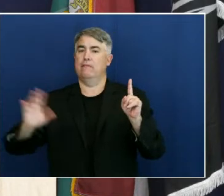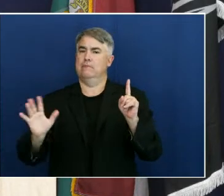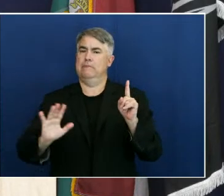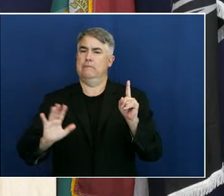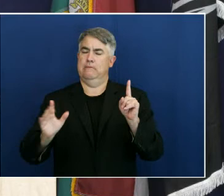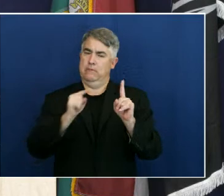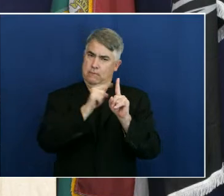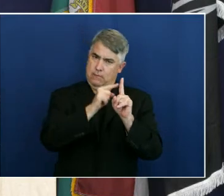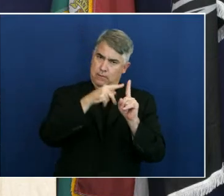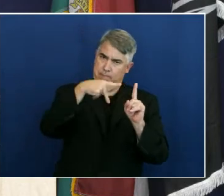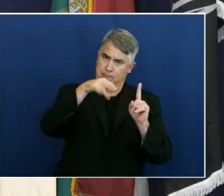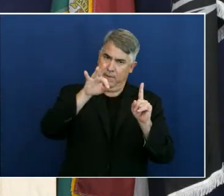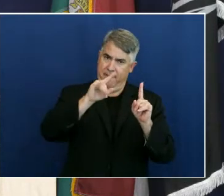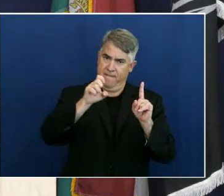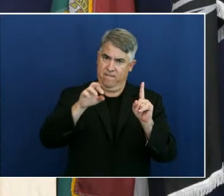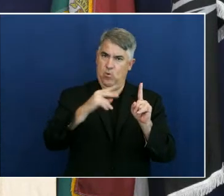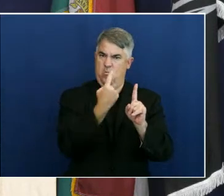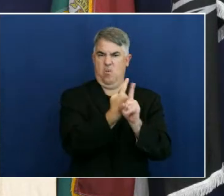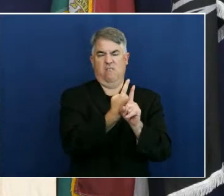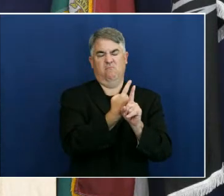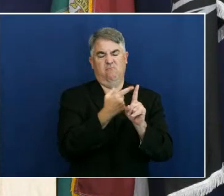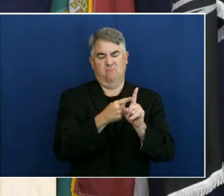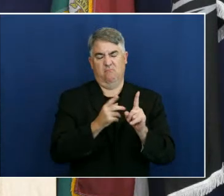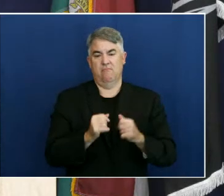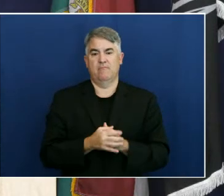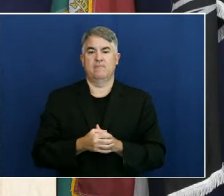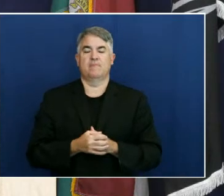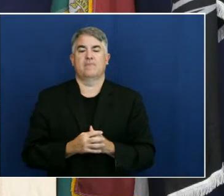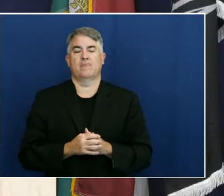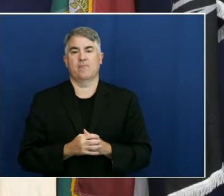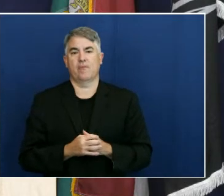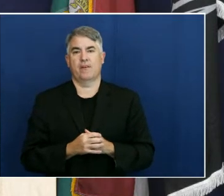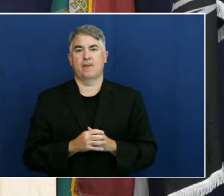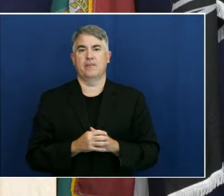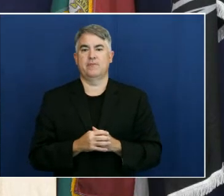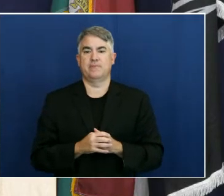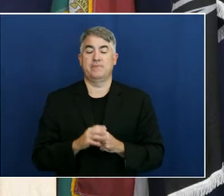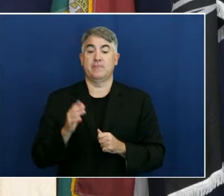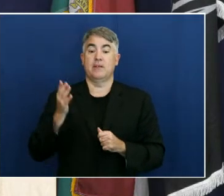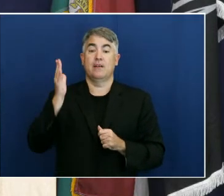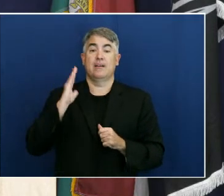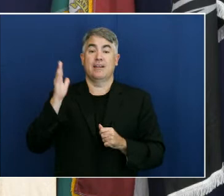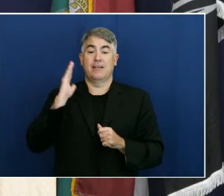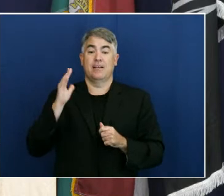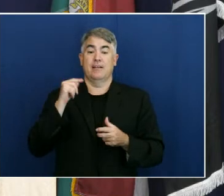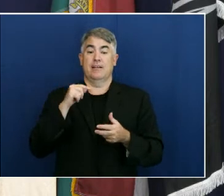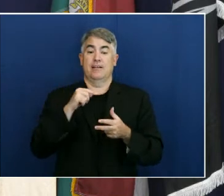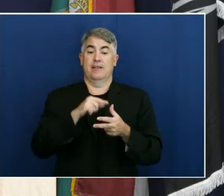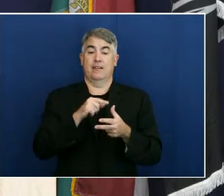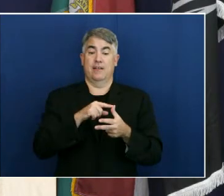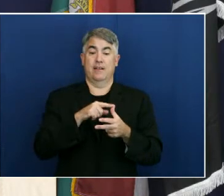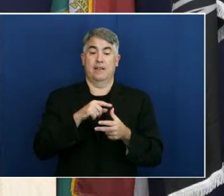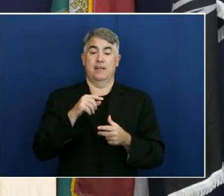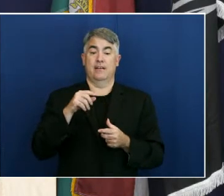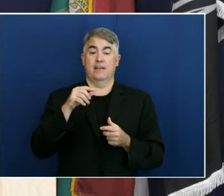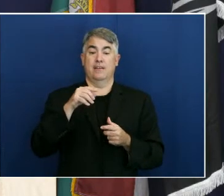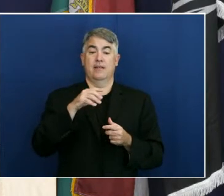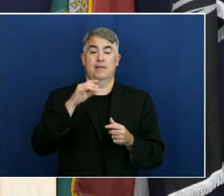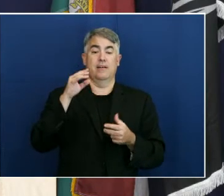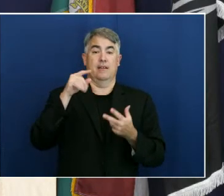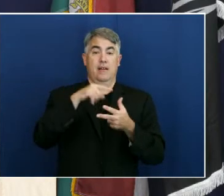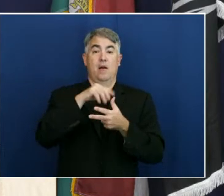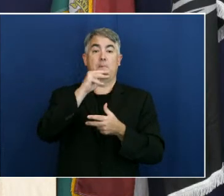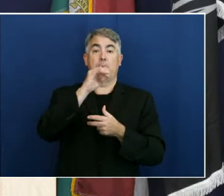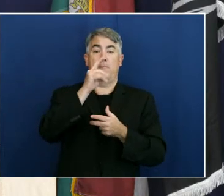had lower demand than we've had supply, kind of prioritize Moderna and J&J, and are also getting increased shipments. And so we think we have a healthy